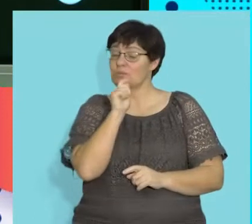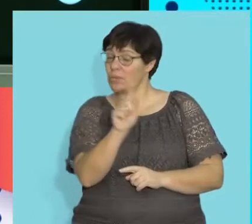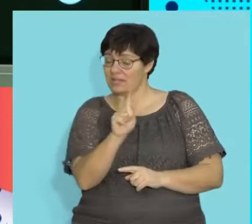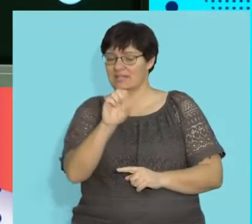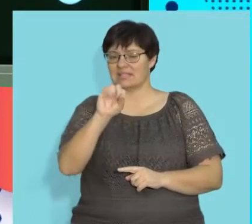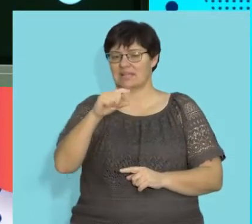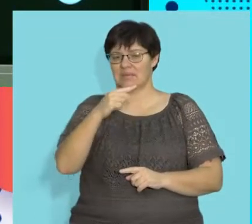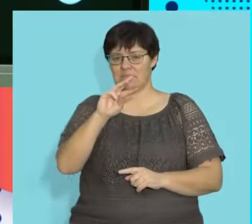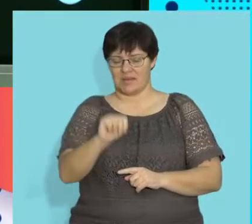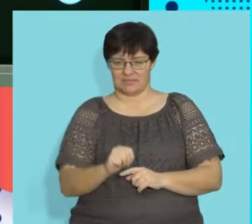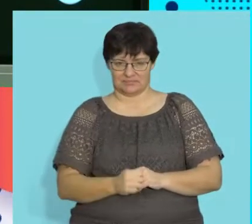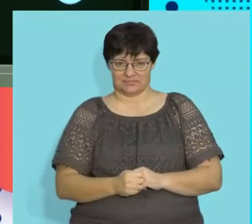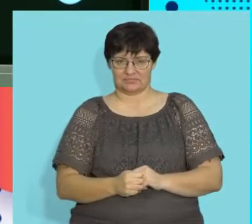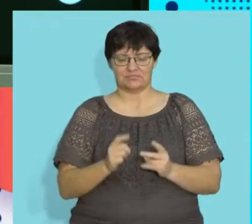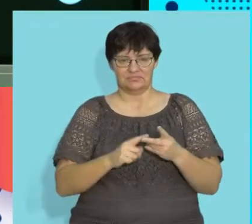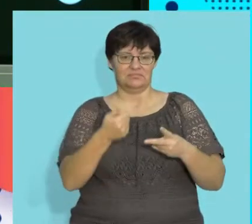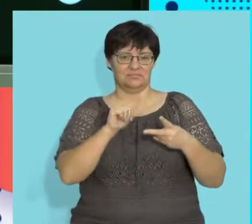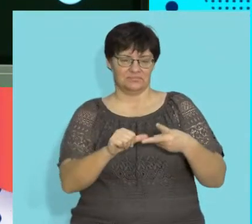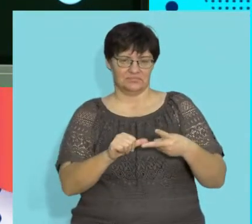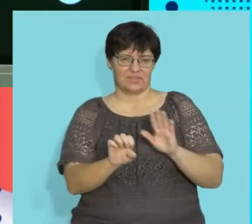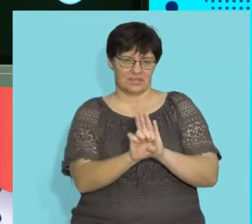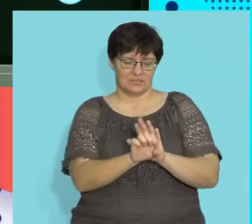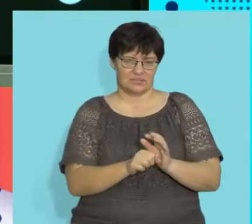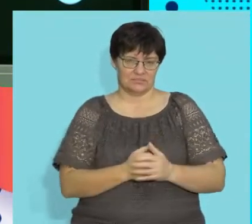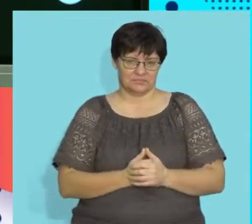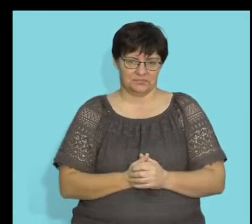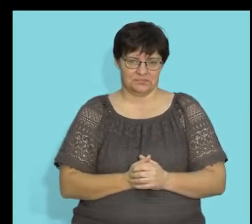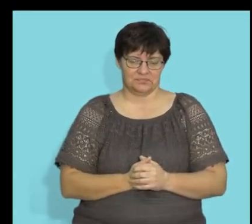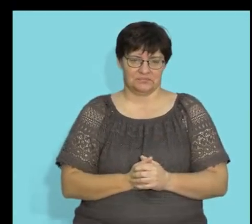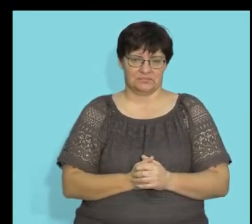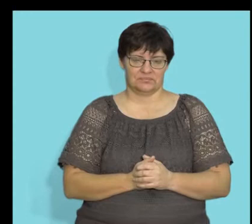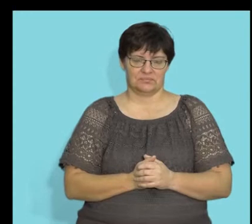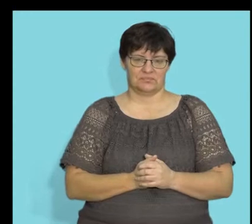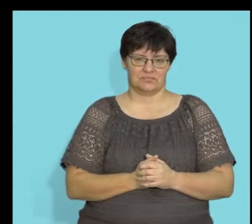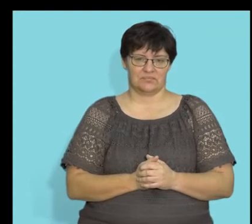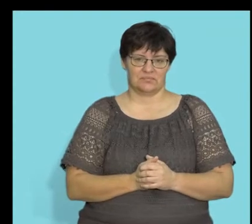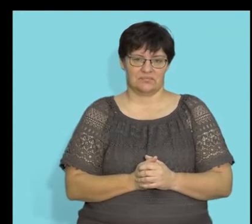sigma. Let us have a look at our next example together.